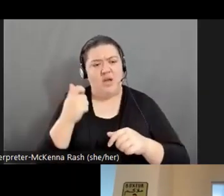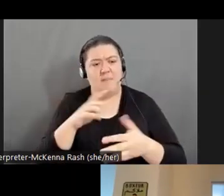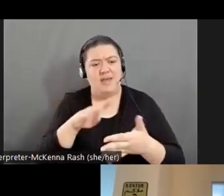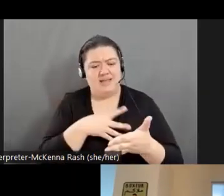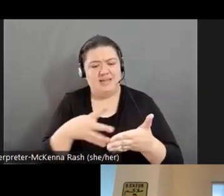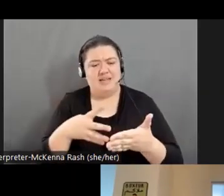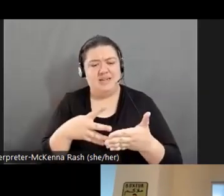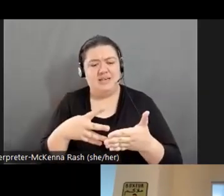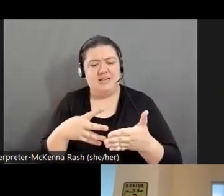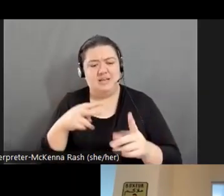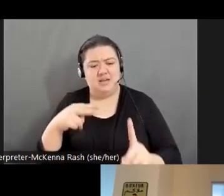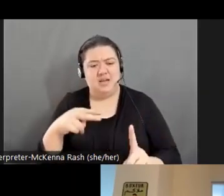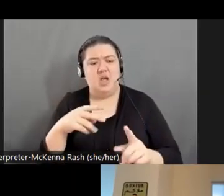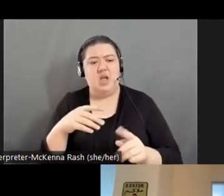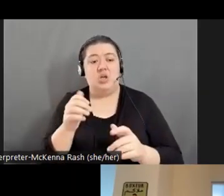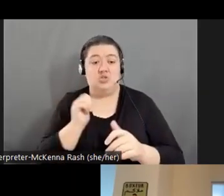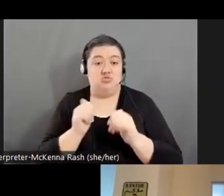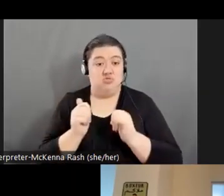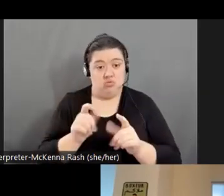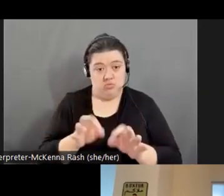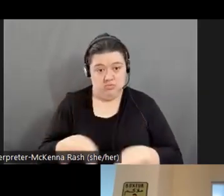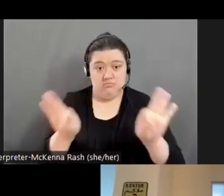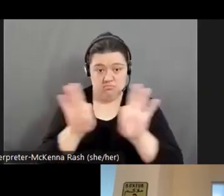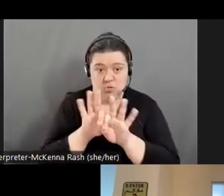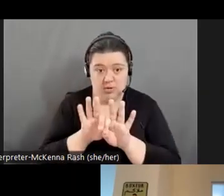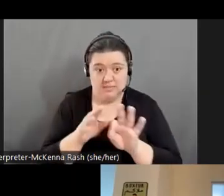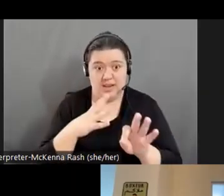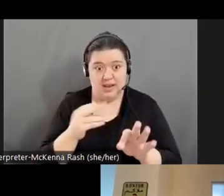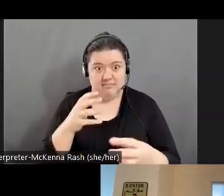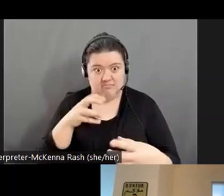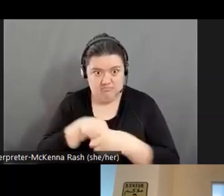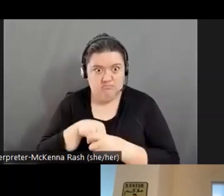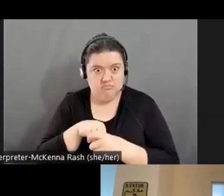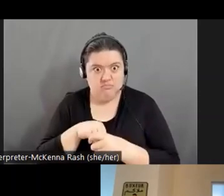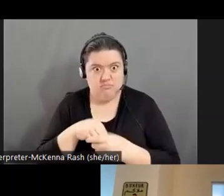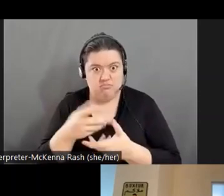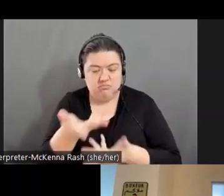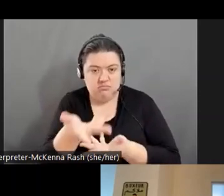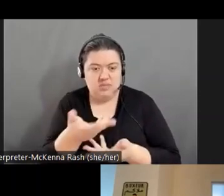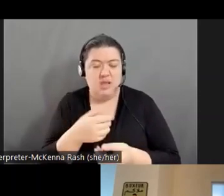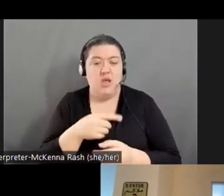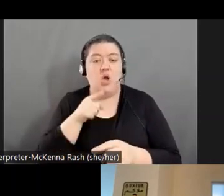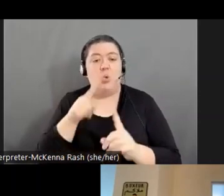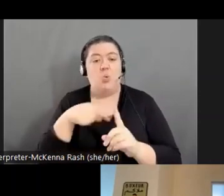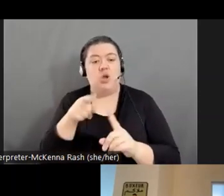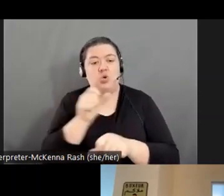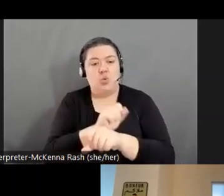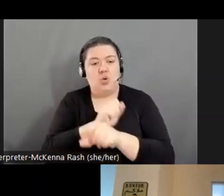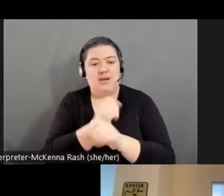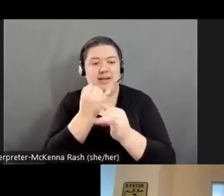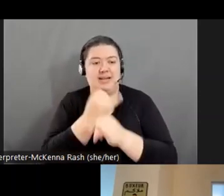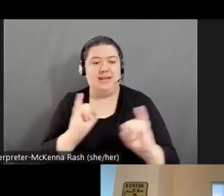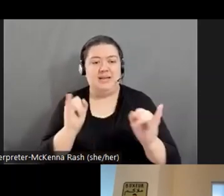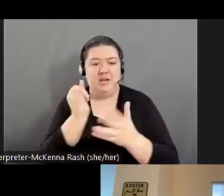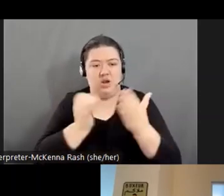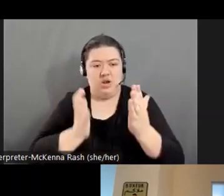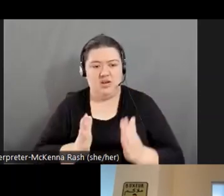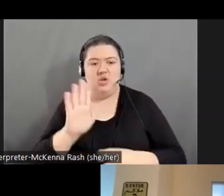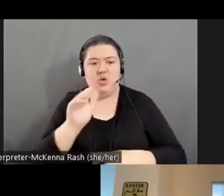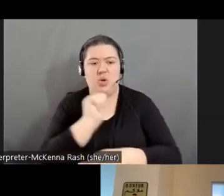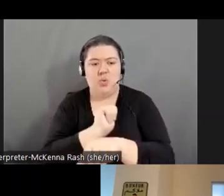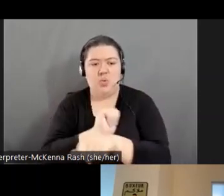standpoint, shows are really important and they're like your engagements. But when you're working as an independent artist, your work is so much